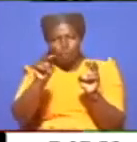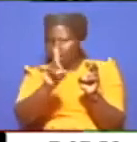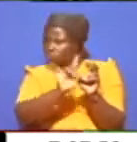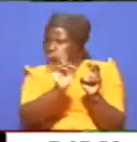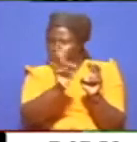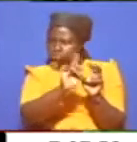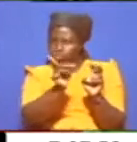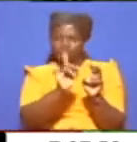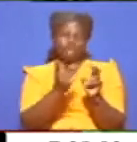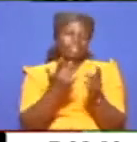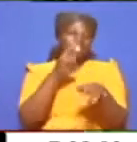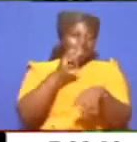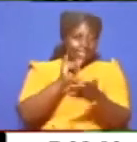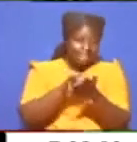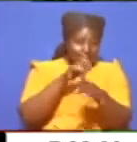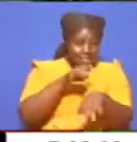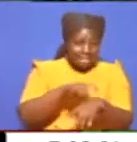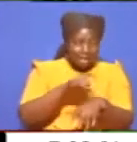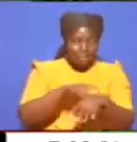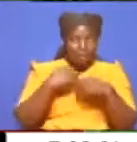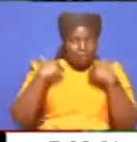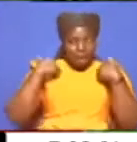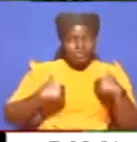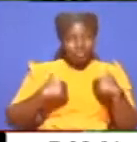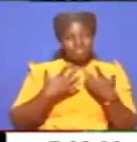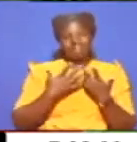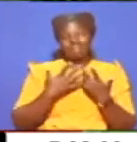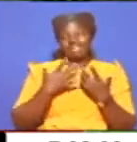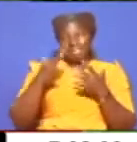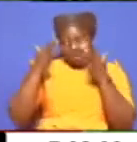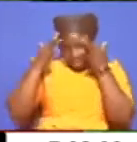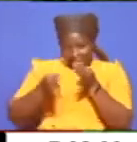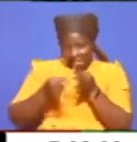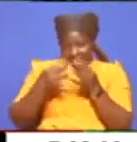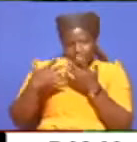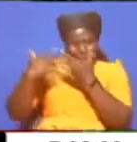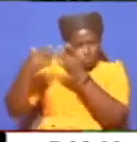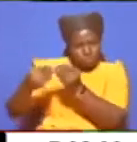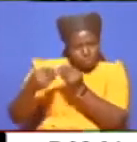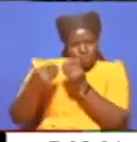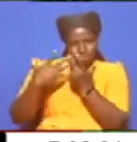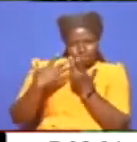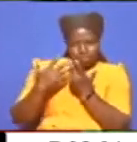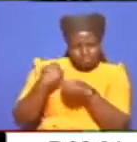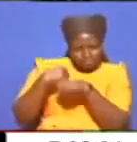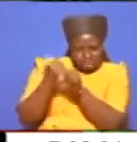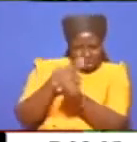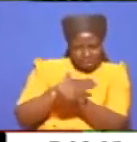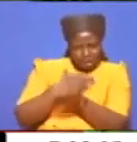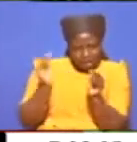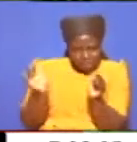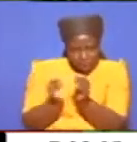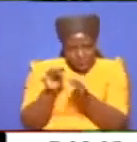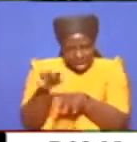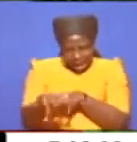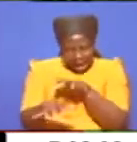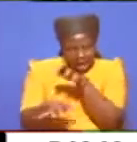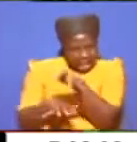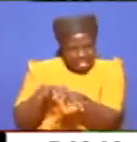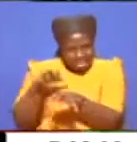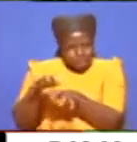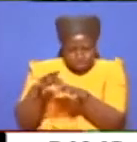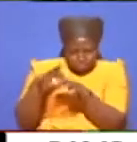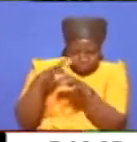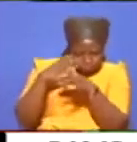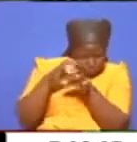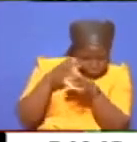In those moments I would much rather have had small animals to do my very crude experiment at